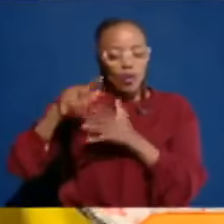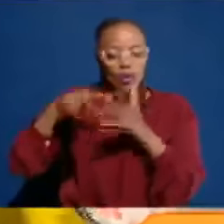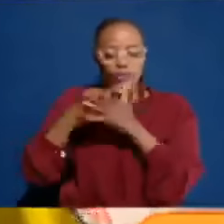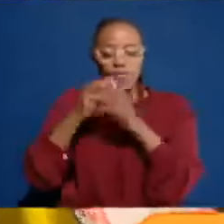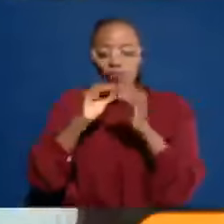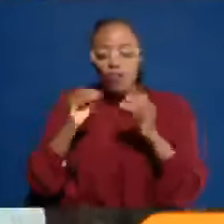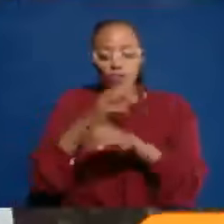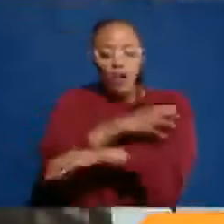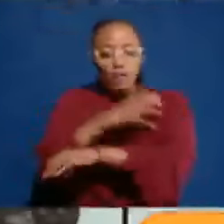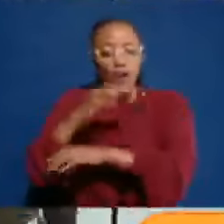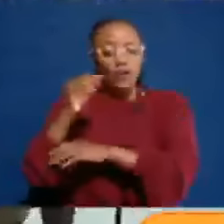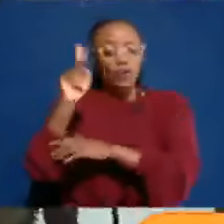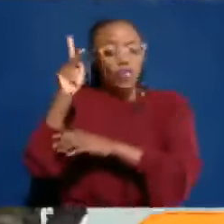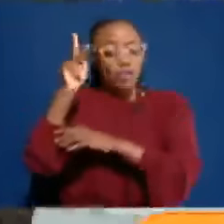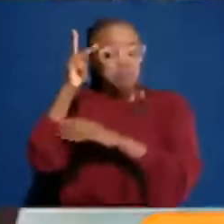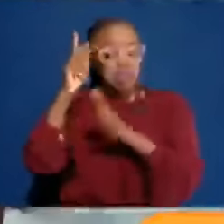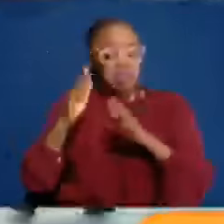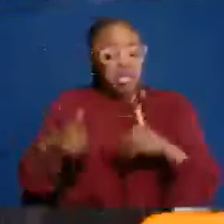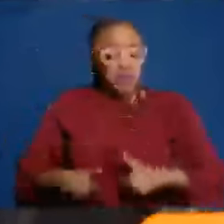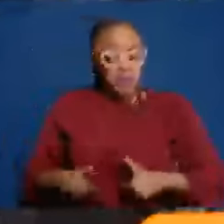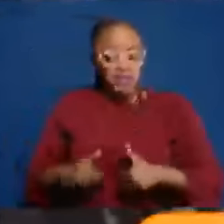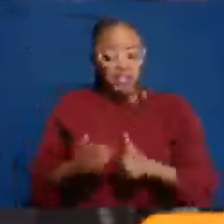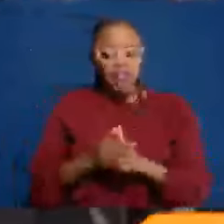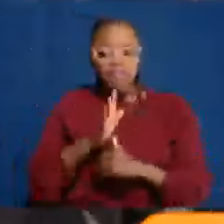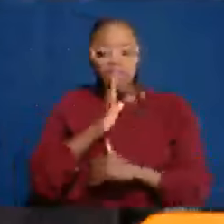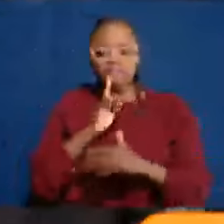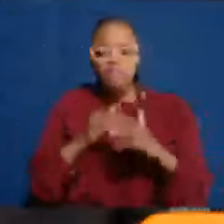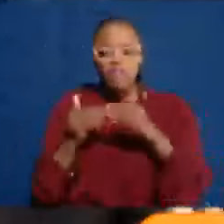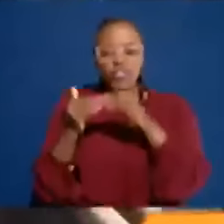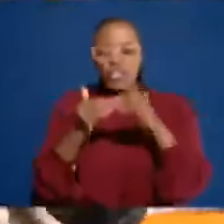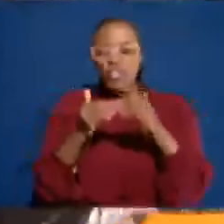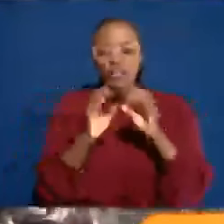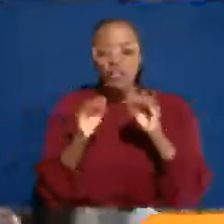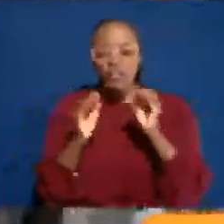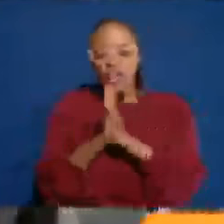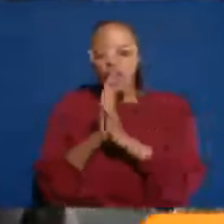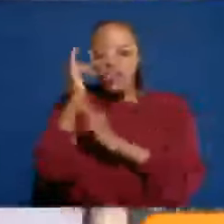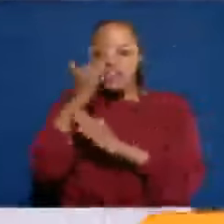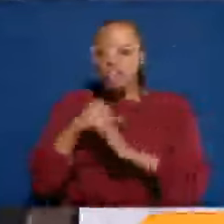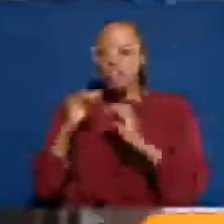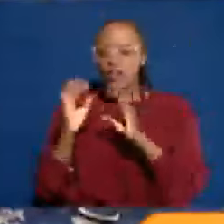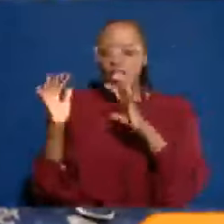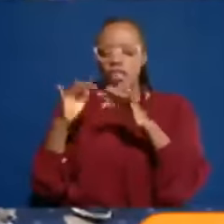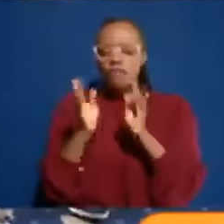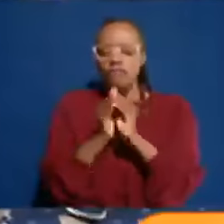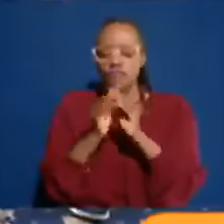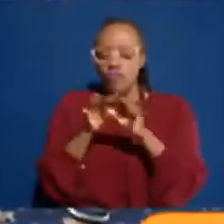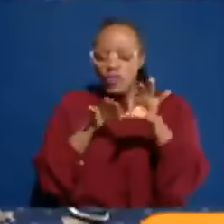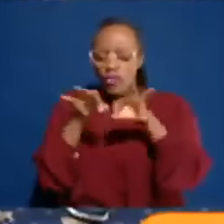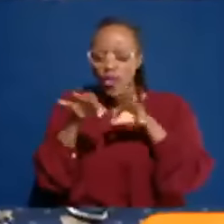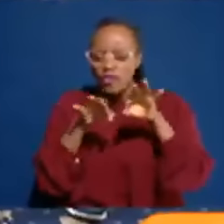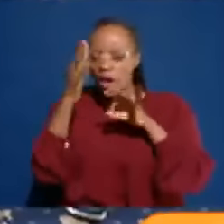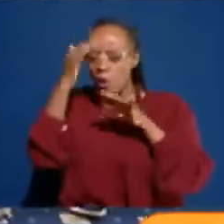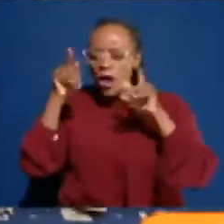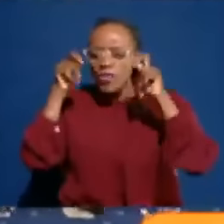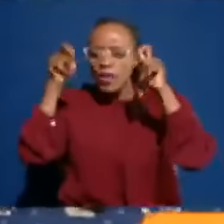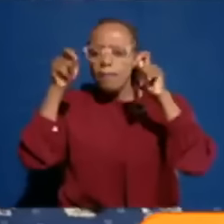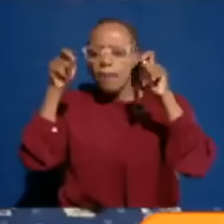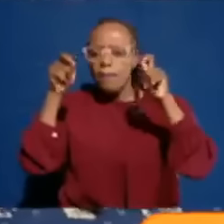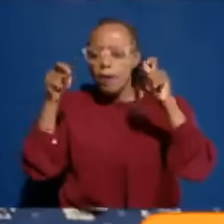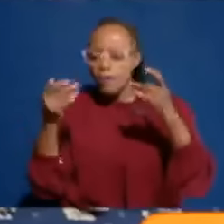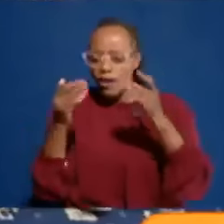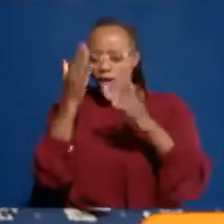viva! Contrary to their previous stance of being leaderless and faceless, they gathered in public to explain the reason for their protest and their goal